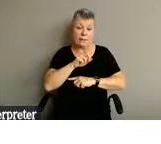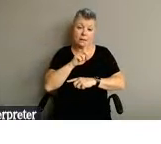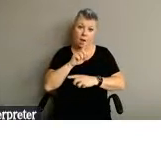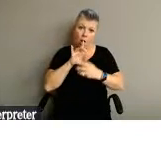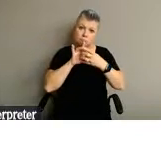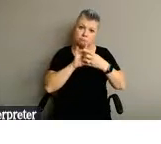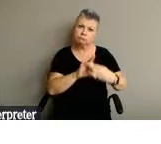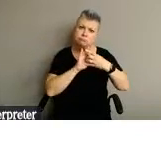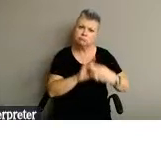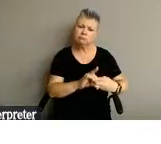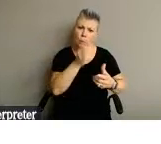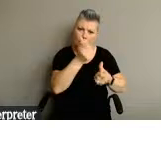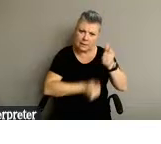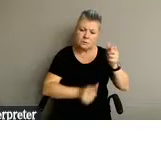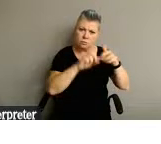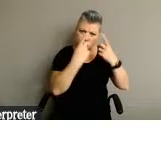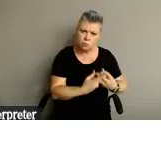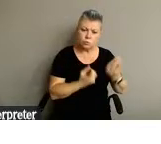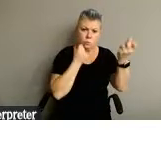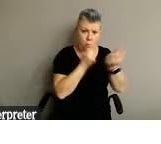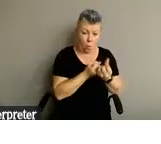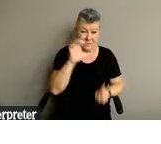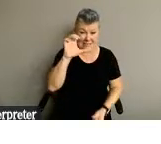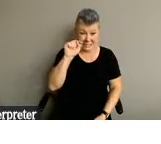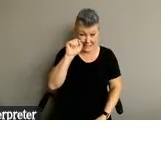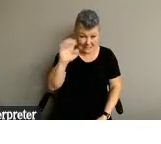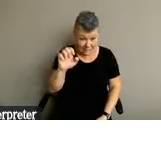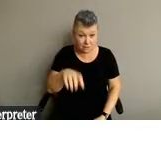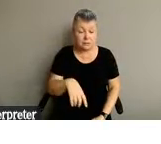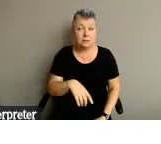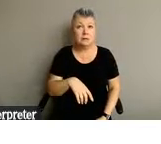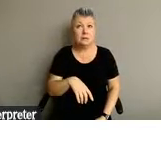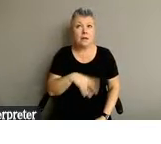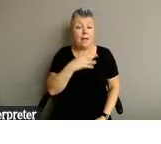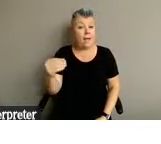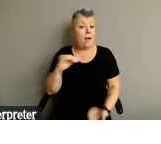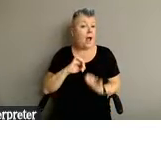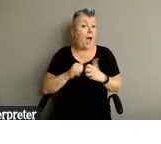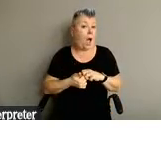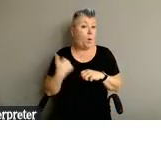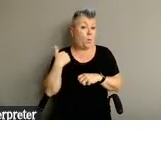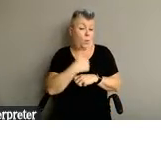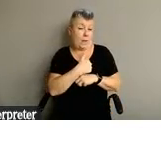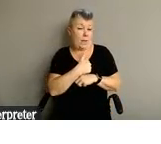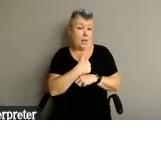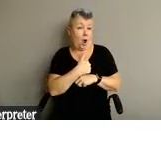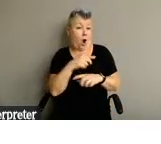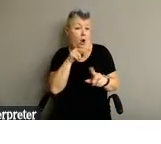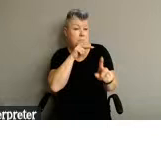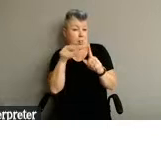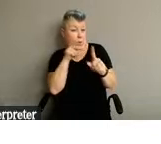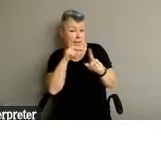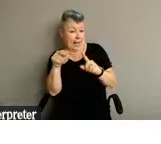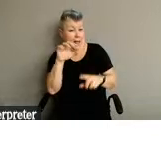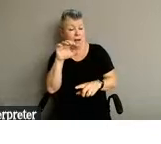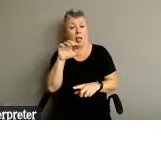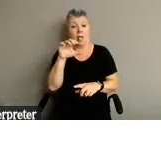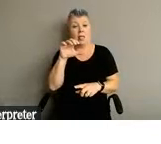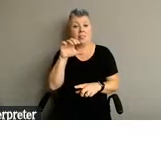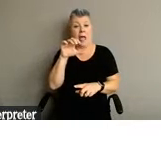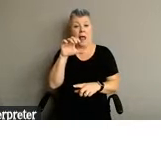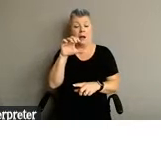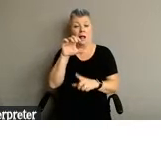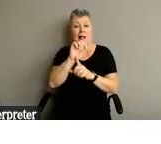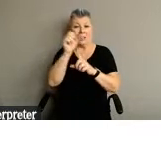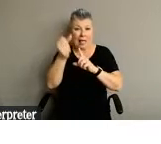engage with each of the districts to support CTE, and then how are we looking at that climate and engagement, like Dr.